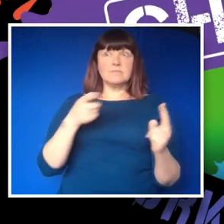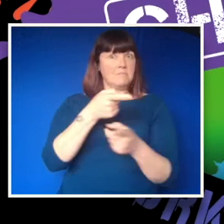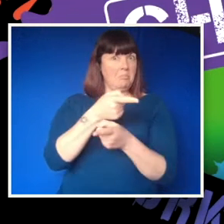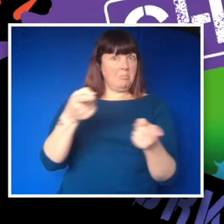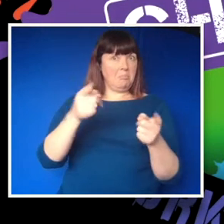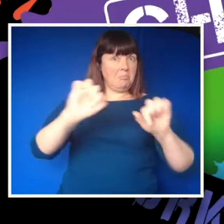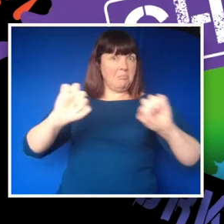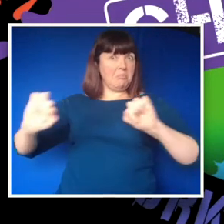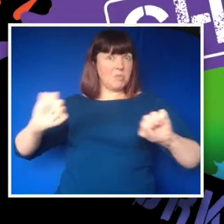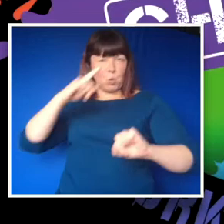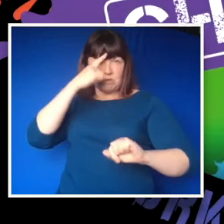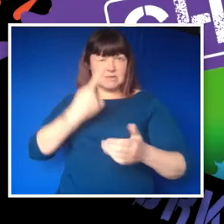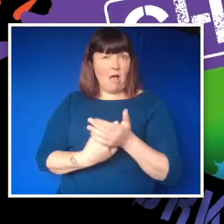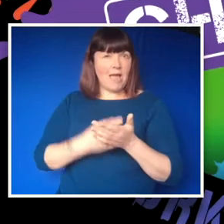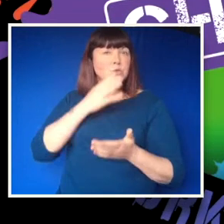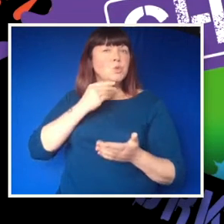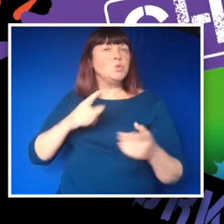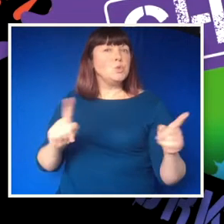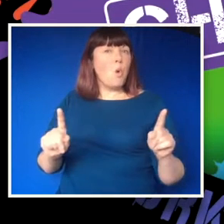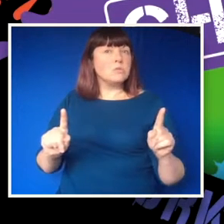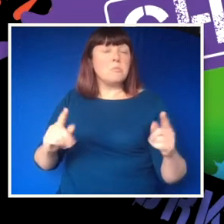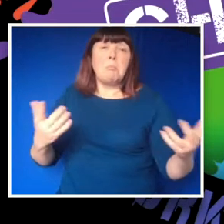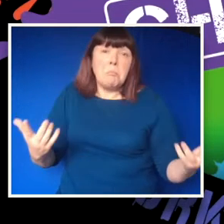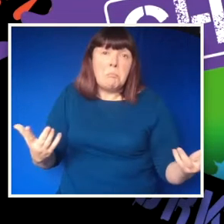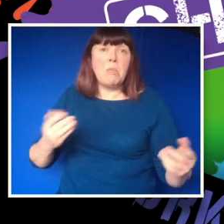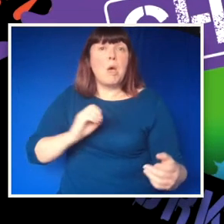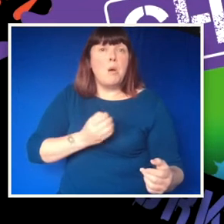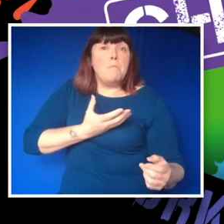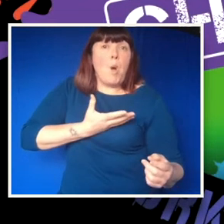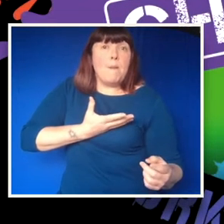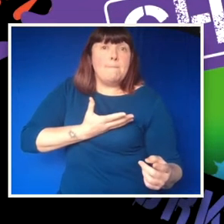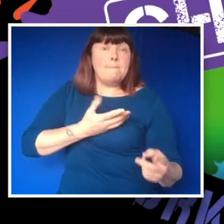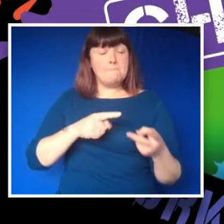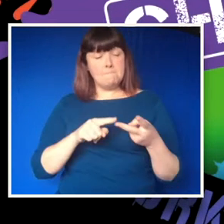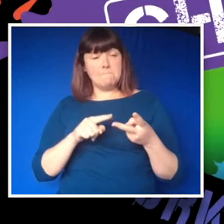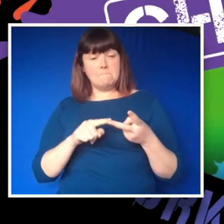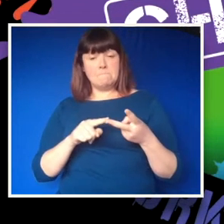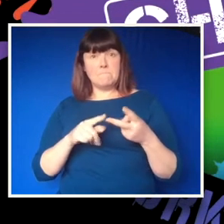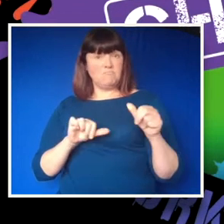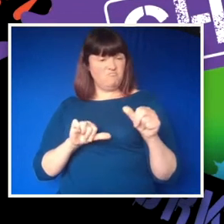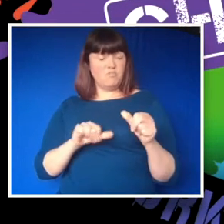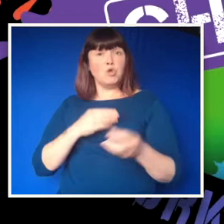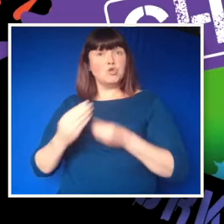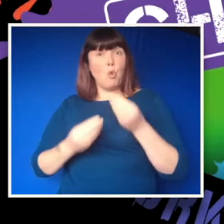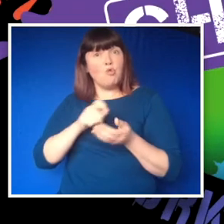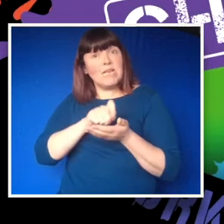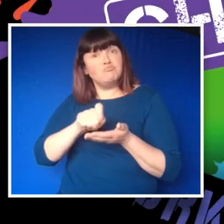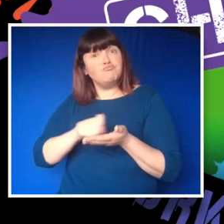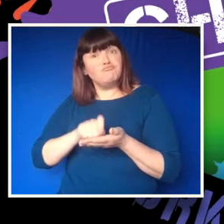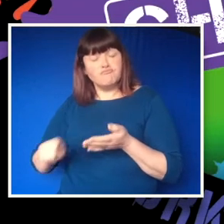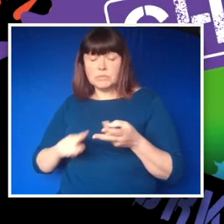to choose your medium for this week. So whether that is a poem, whether that is a written short story, whether